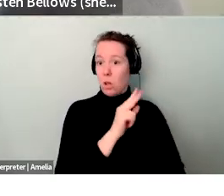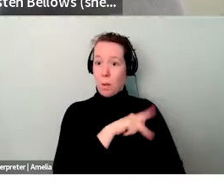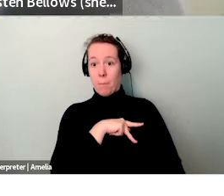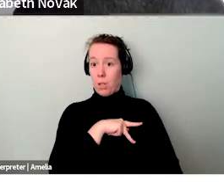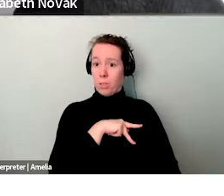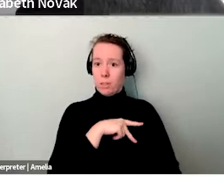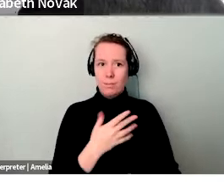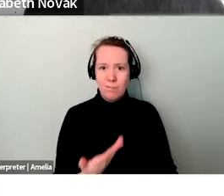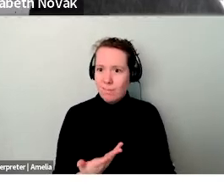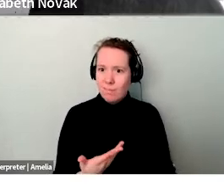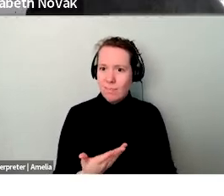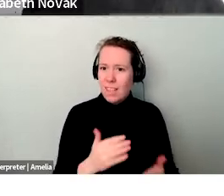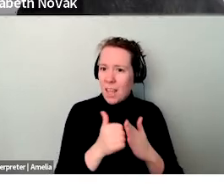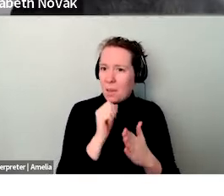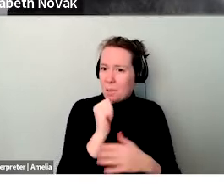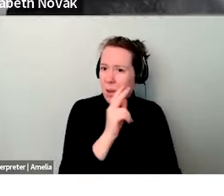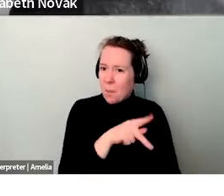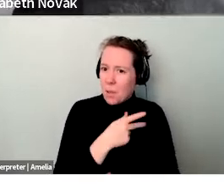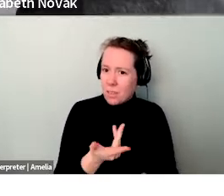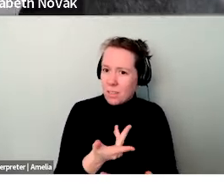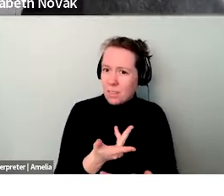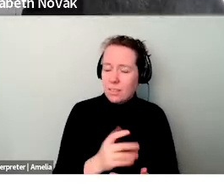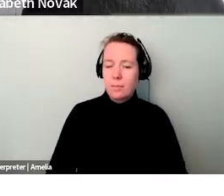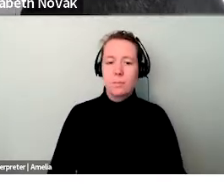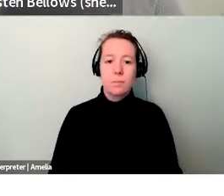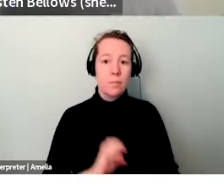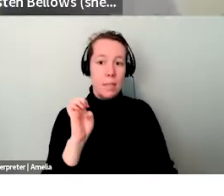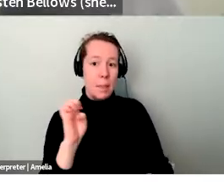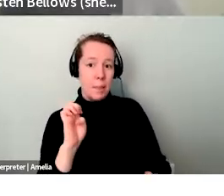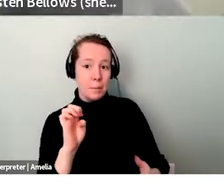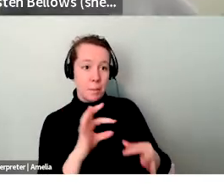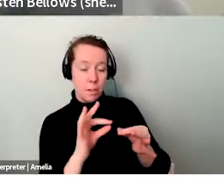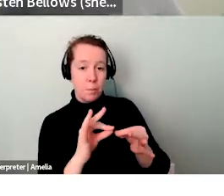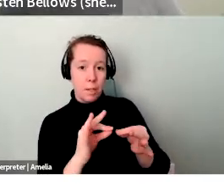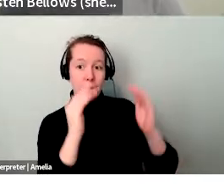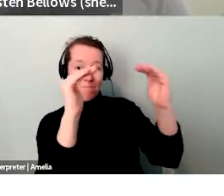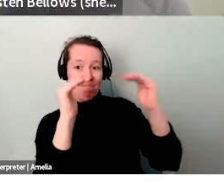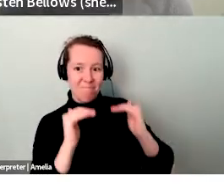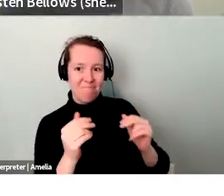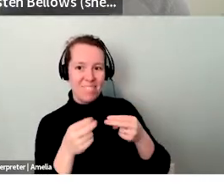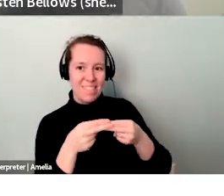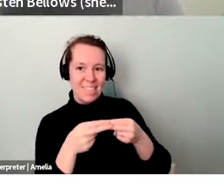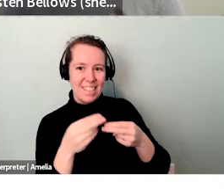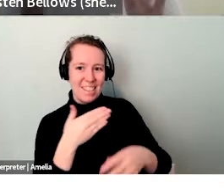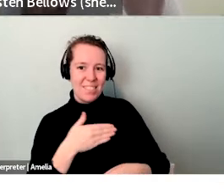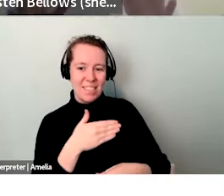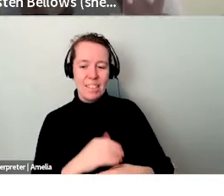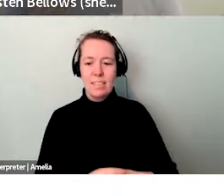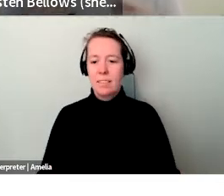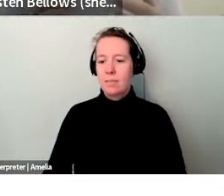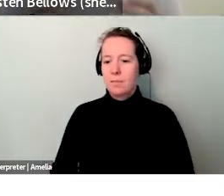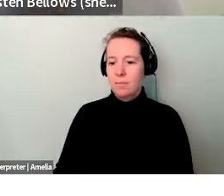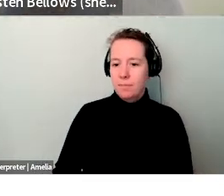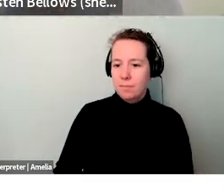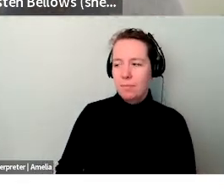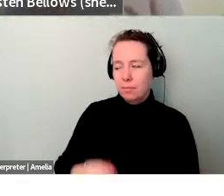Okay. I think in the interest of time, we'll go on to the next slide, if that's okay. For sure. Yep. Yeah, I had a feeling this one